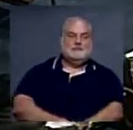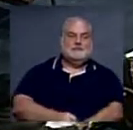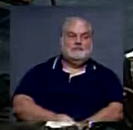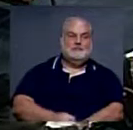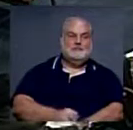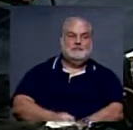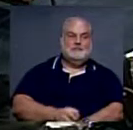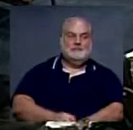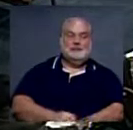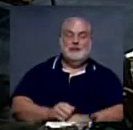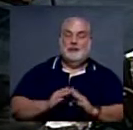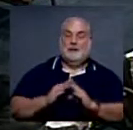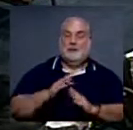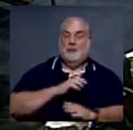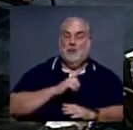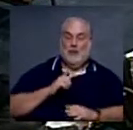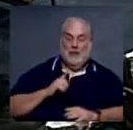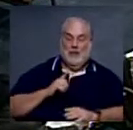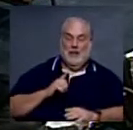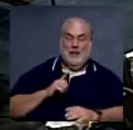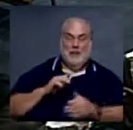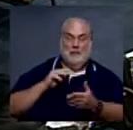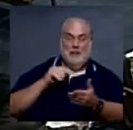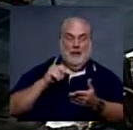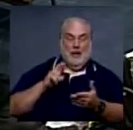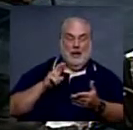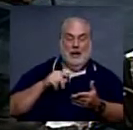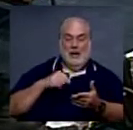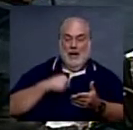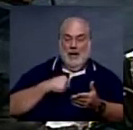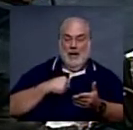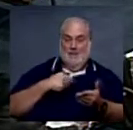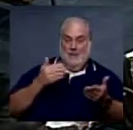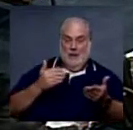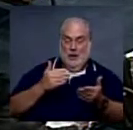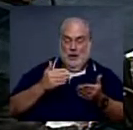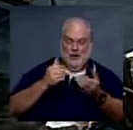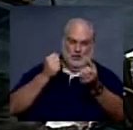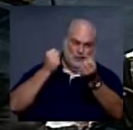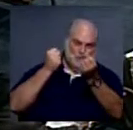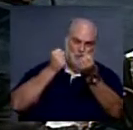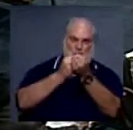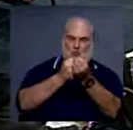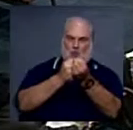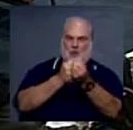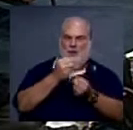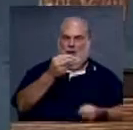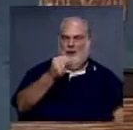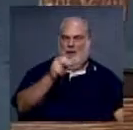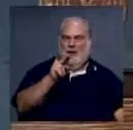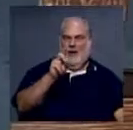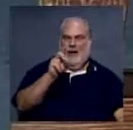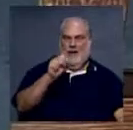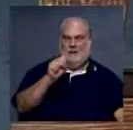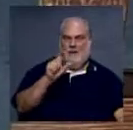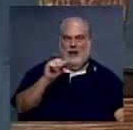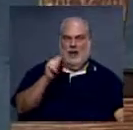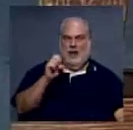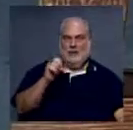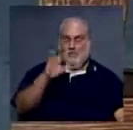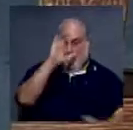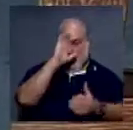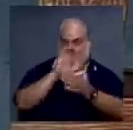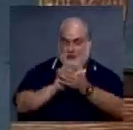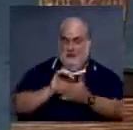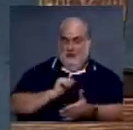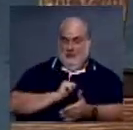There, board, mayor. I'm here in support of Hounds Lounge, as my husband and I are